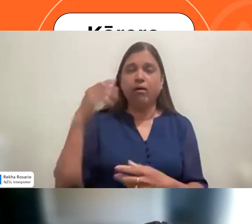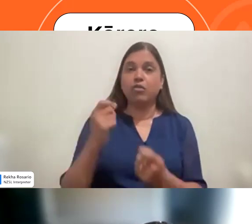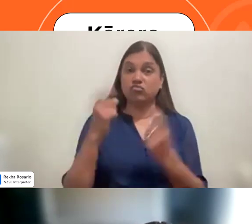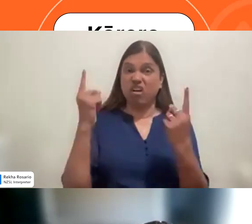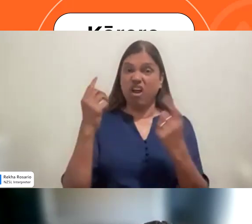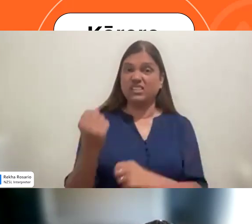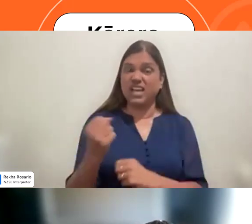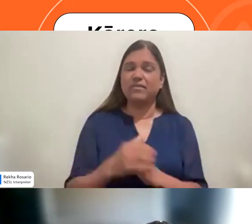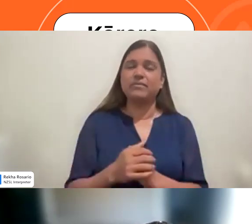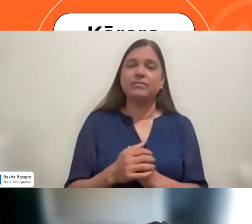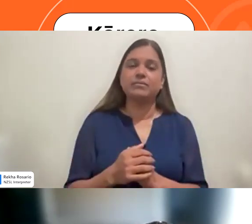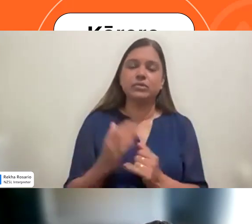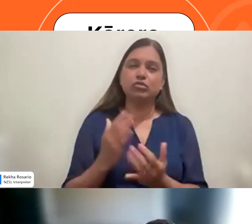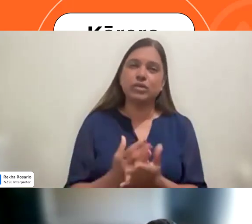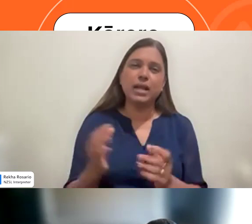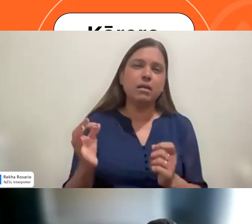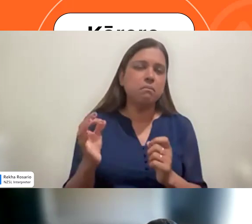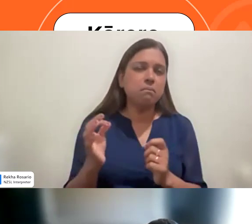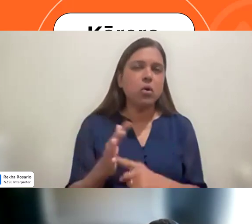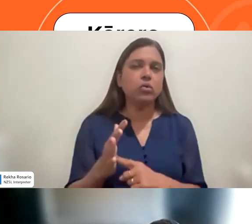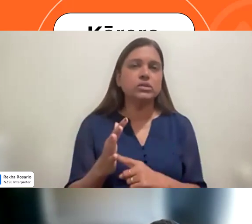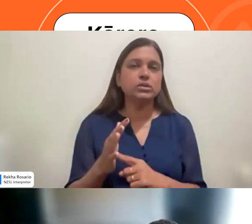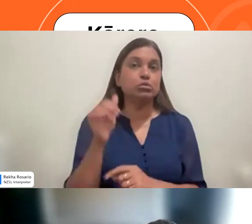think it's really important to know that